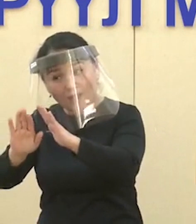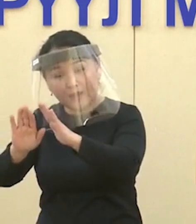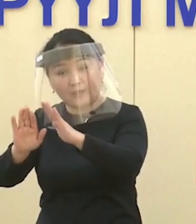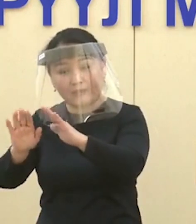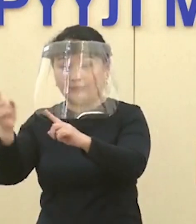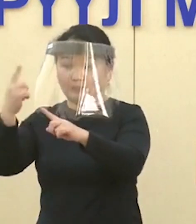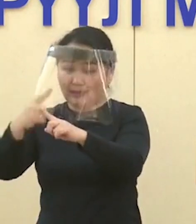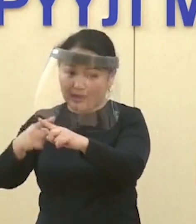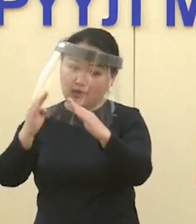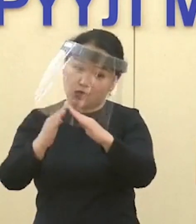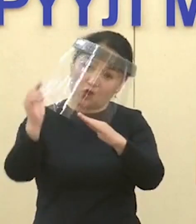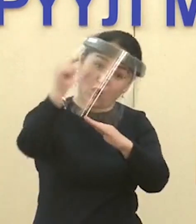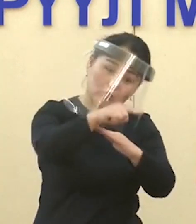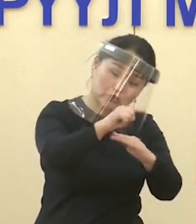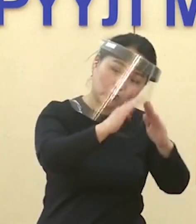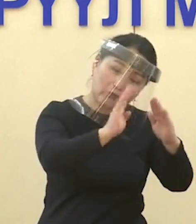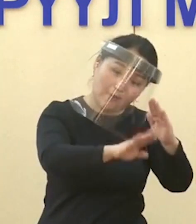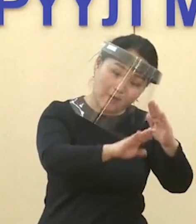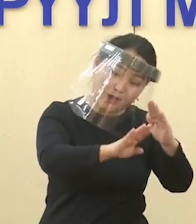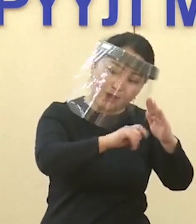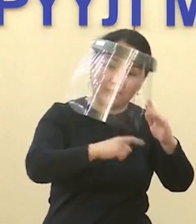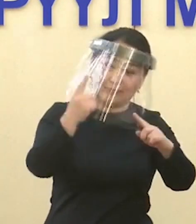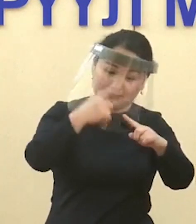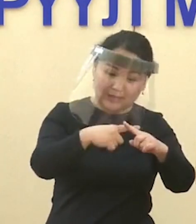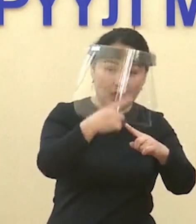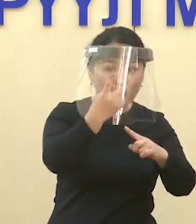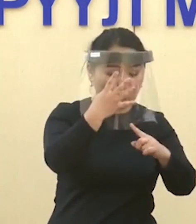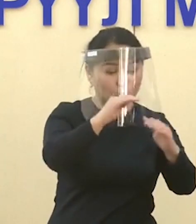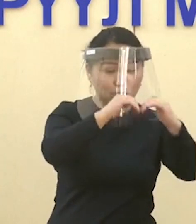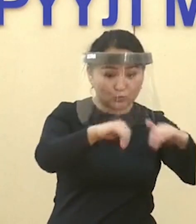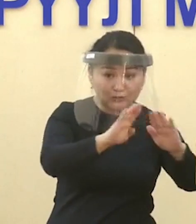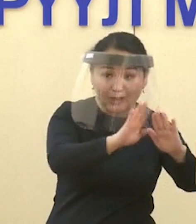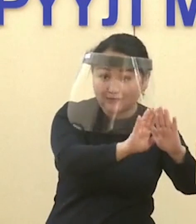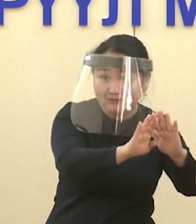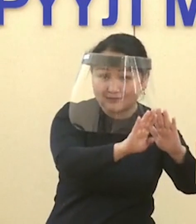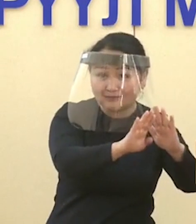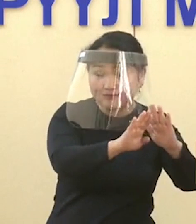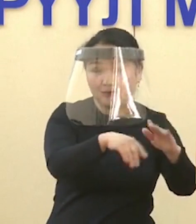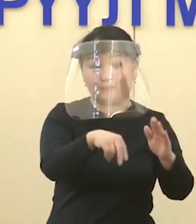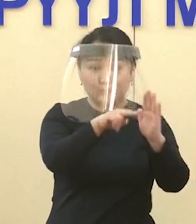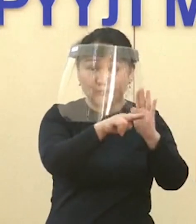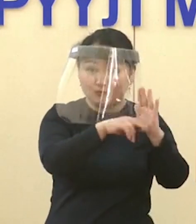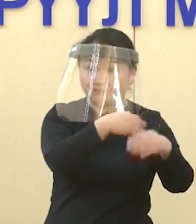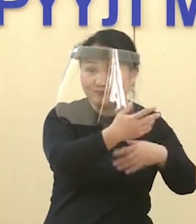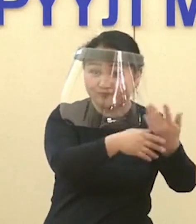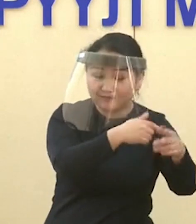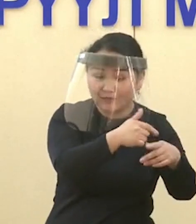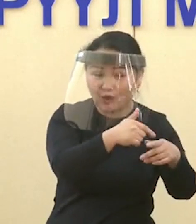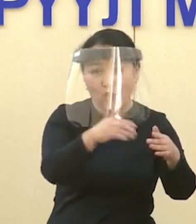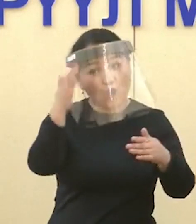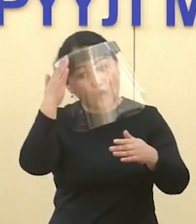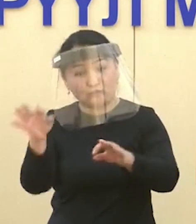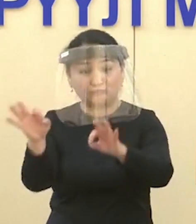for coronavirus, and 13 Mongolian students aged between 19 and 23 who arrived from Russia on April